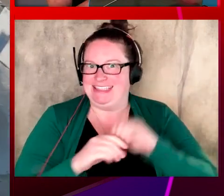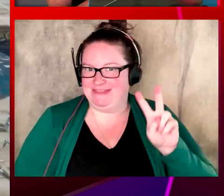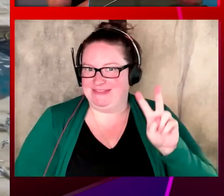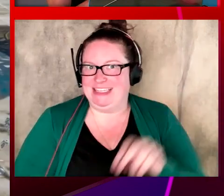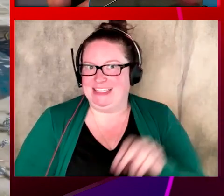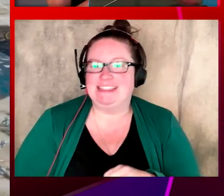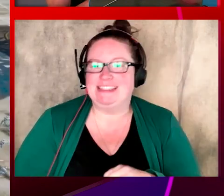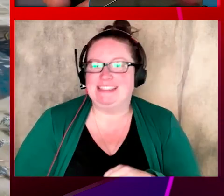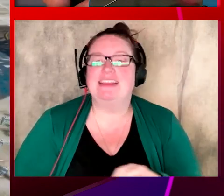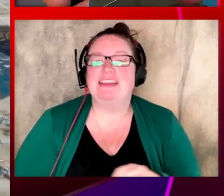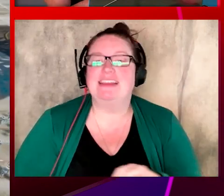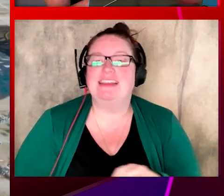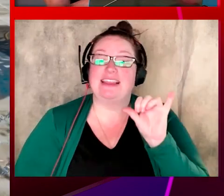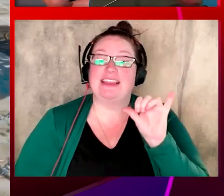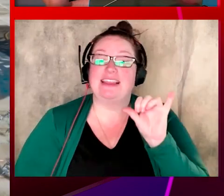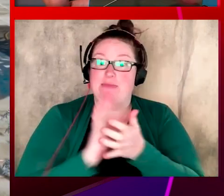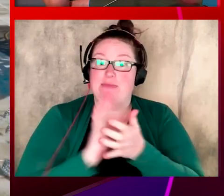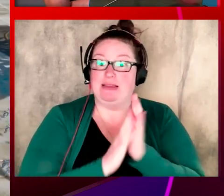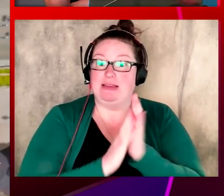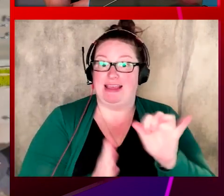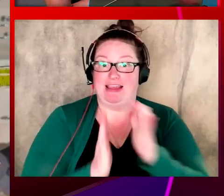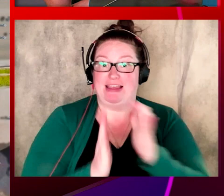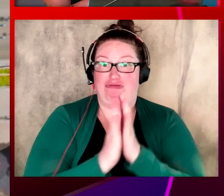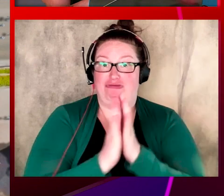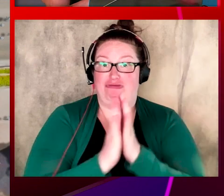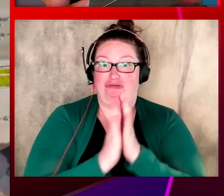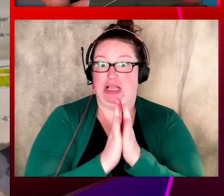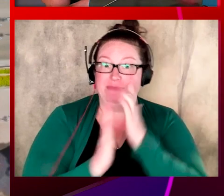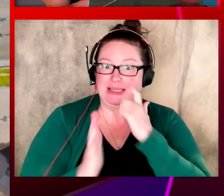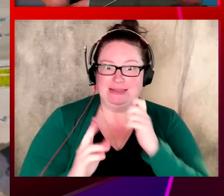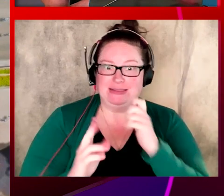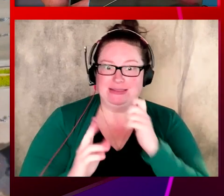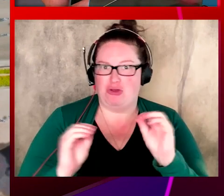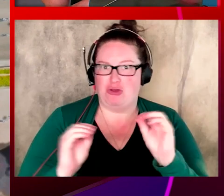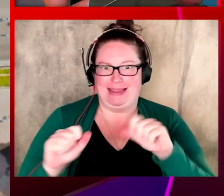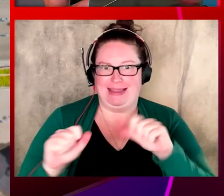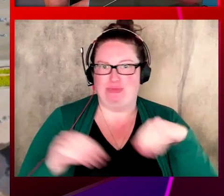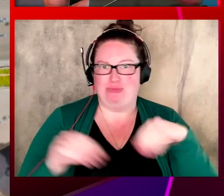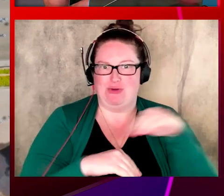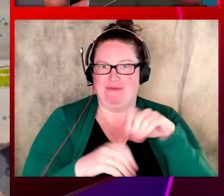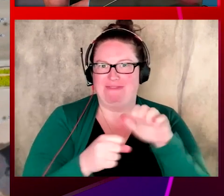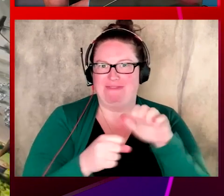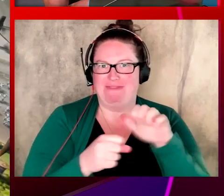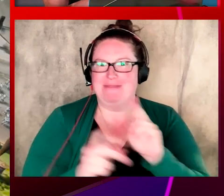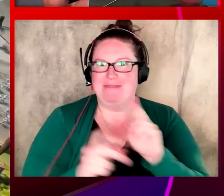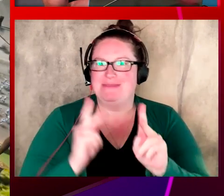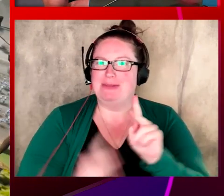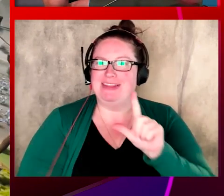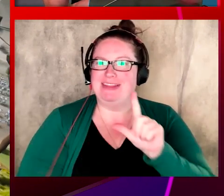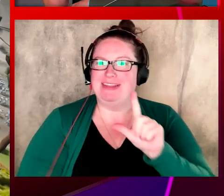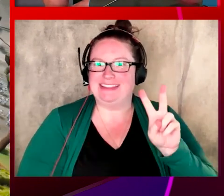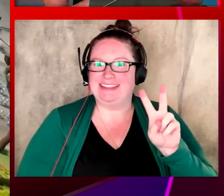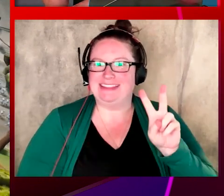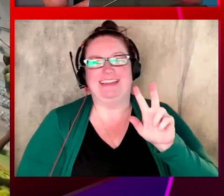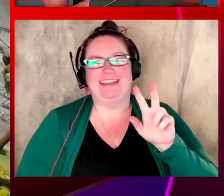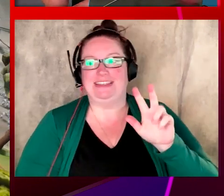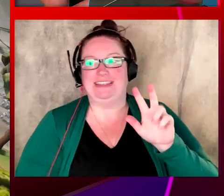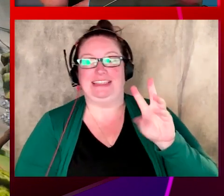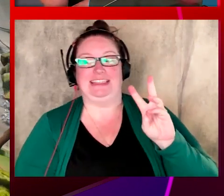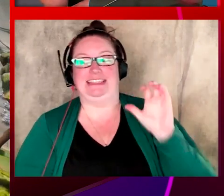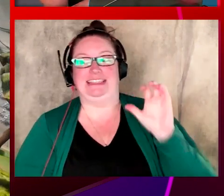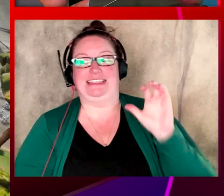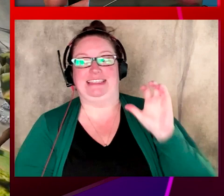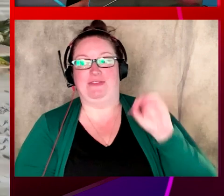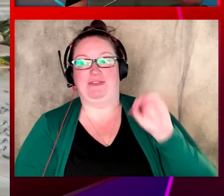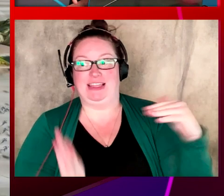turns into that gridlock there because nobody can actually move. The entire population of Vegas is like 650,000. I love that they've just overtaken